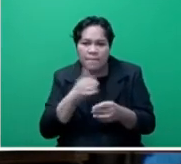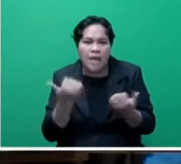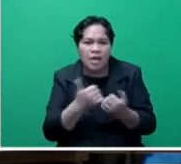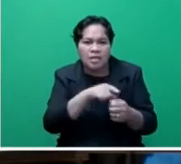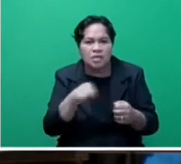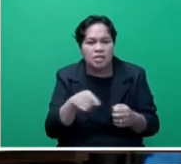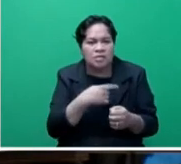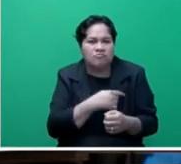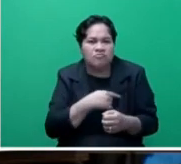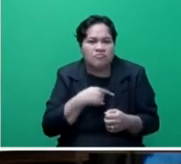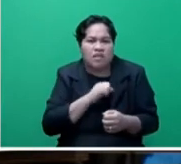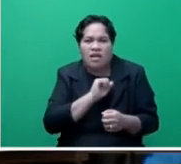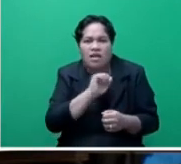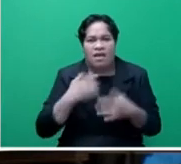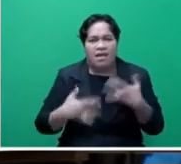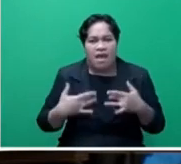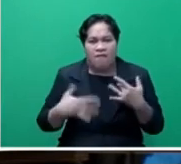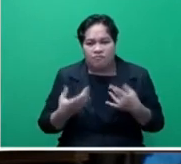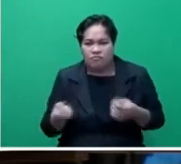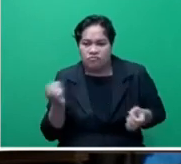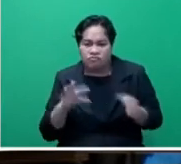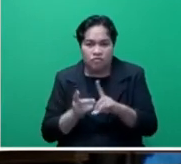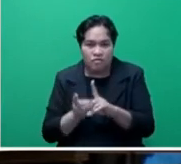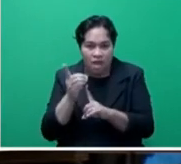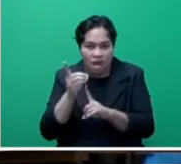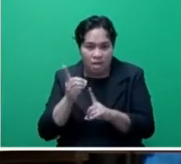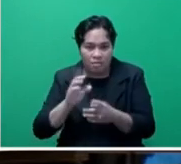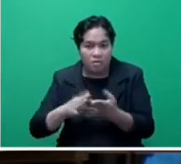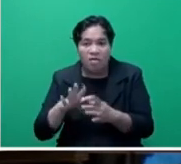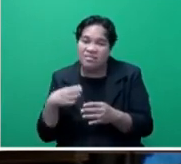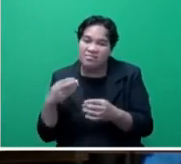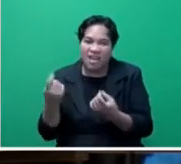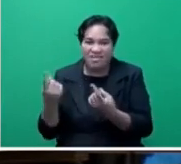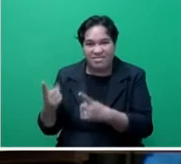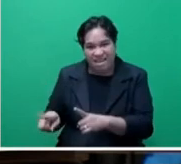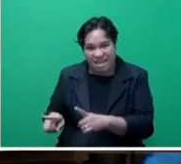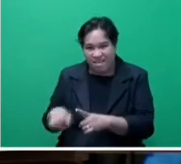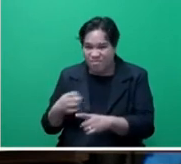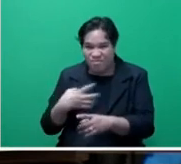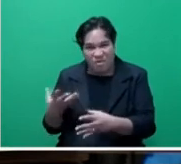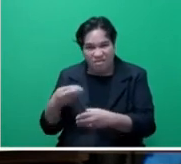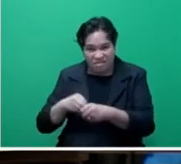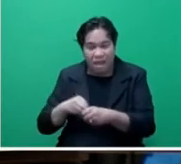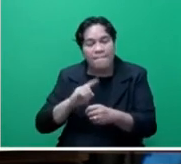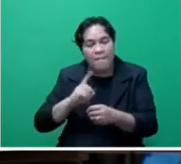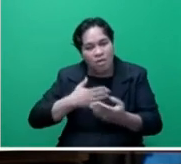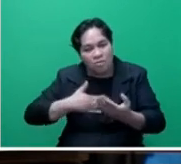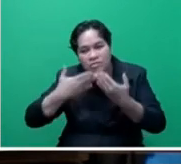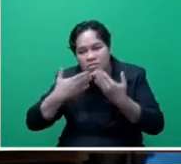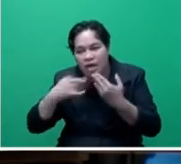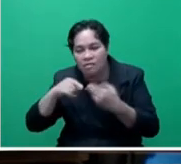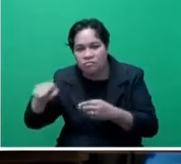the disability sector development. While they are no longer amongst us, we are very thankful for the